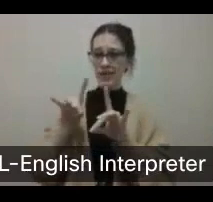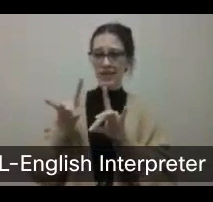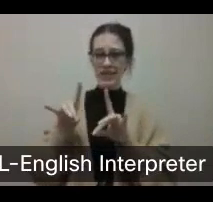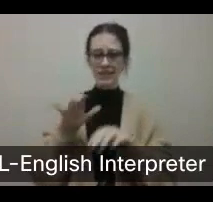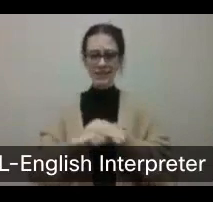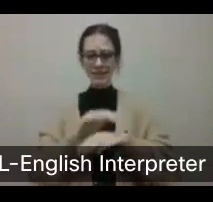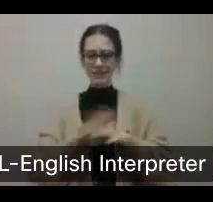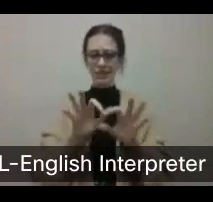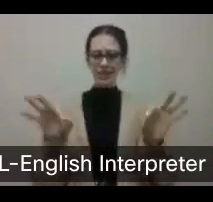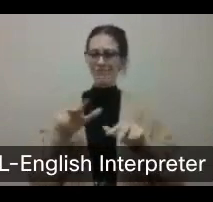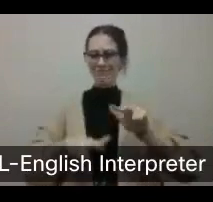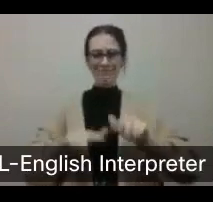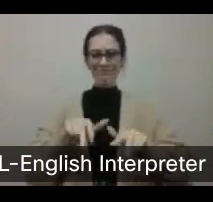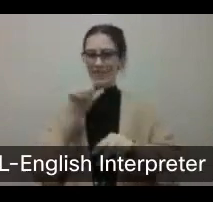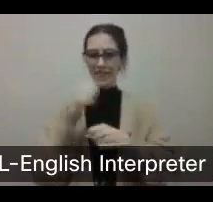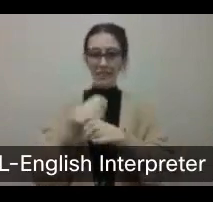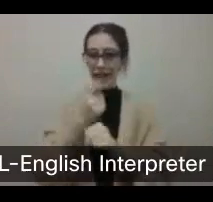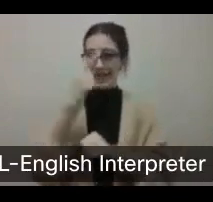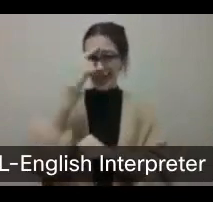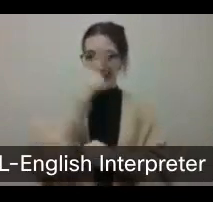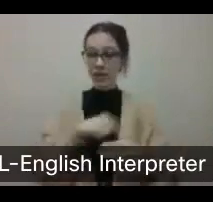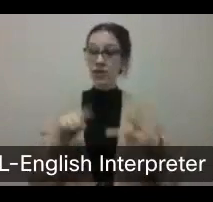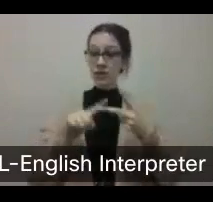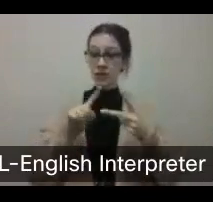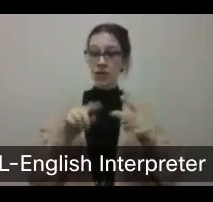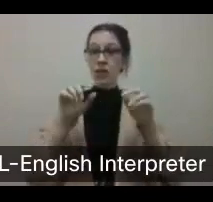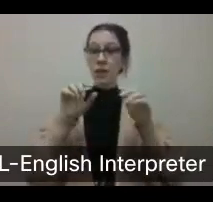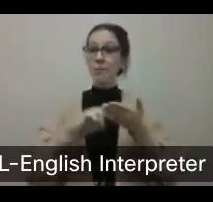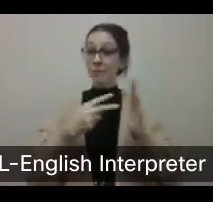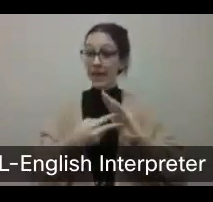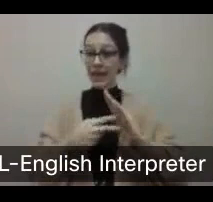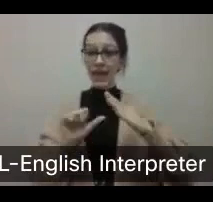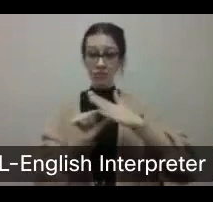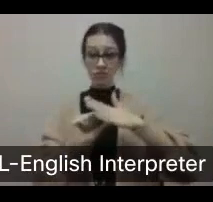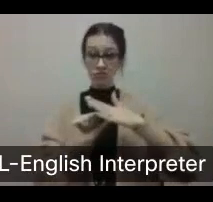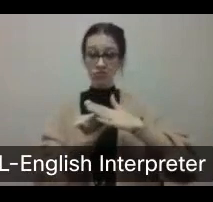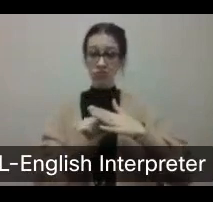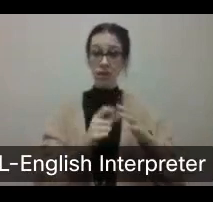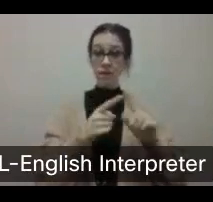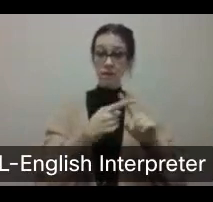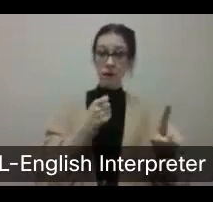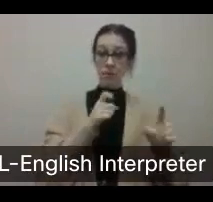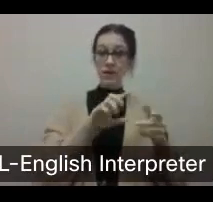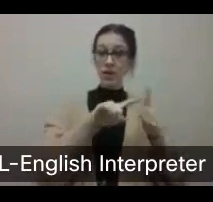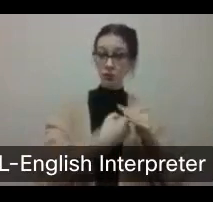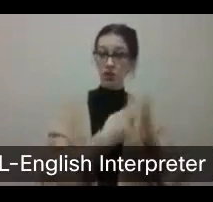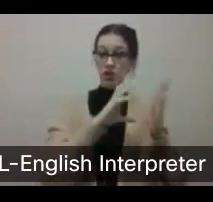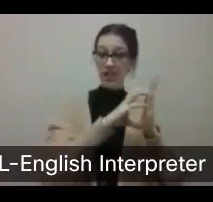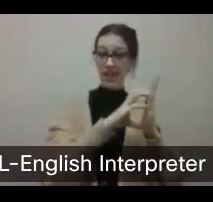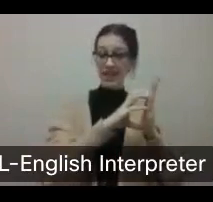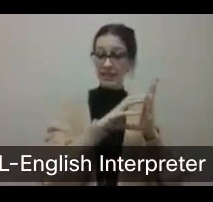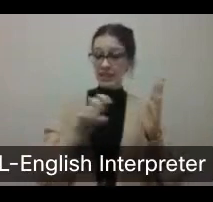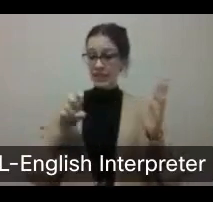can change the meaning of the original text. And three, it can result in plagiarism because we have not